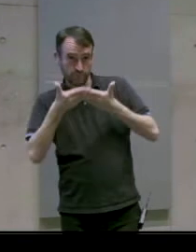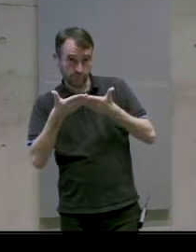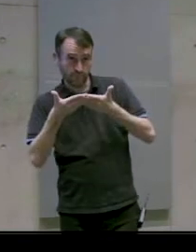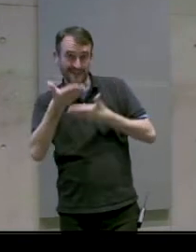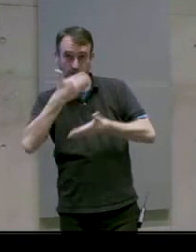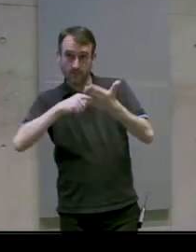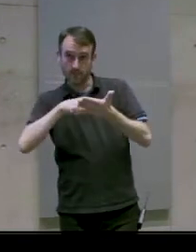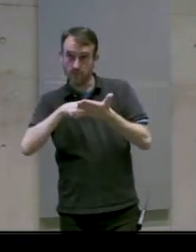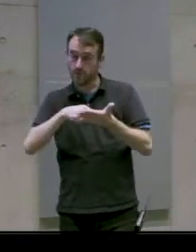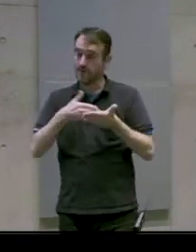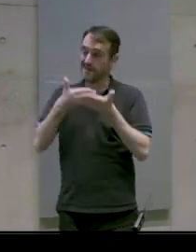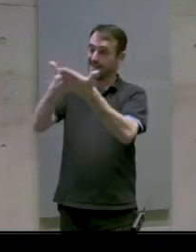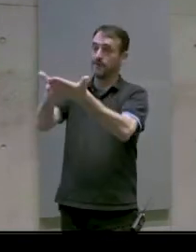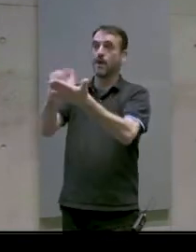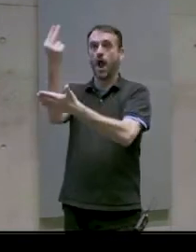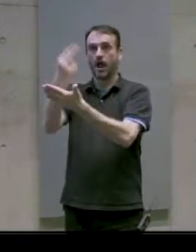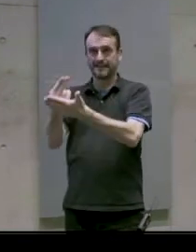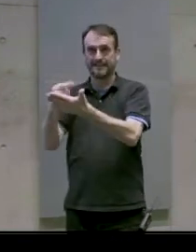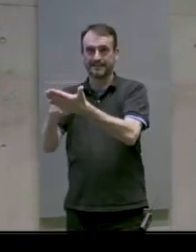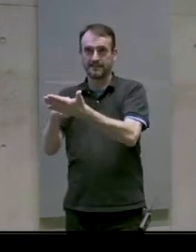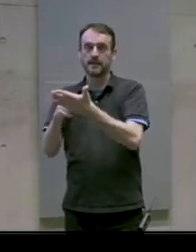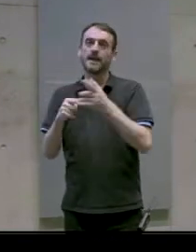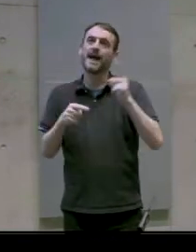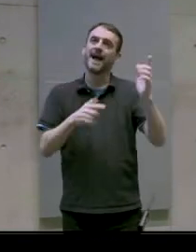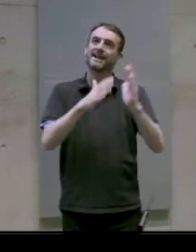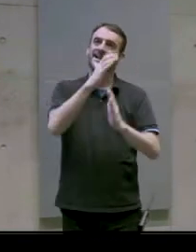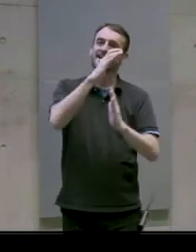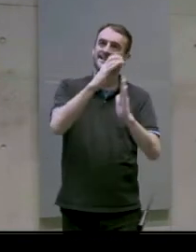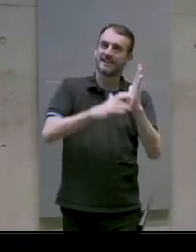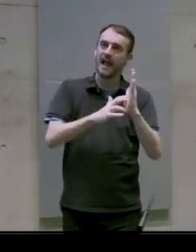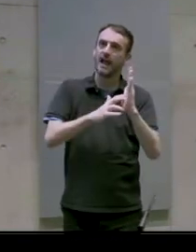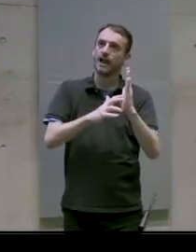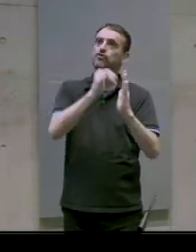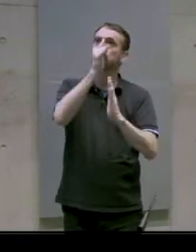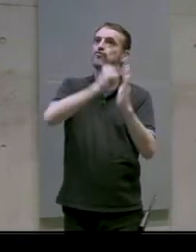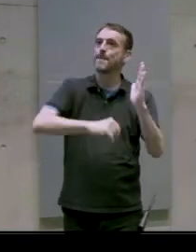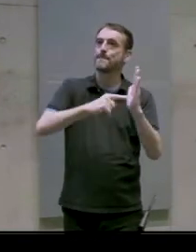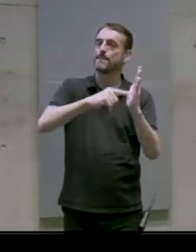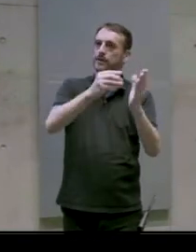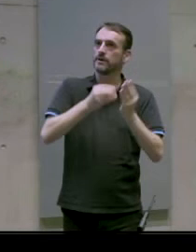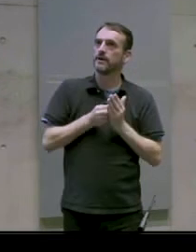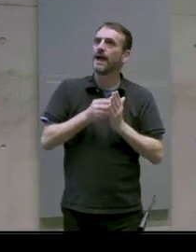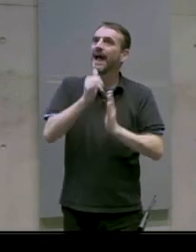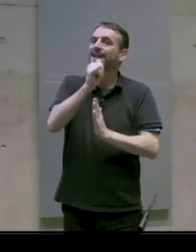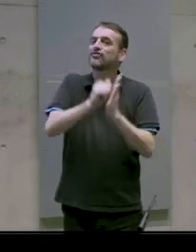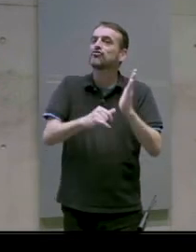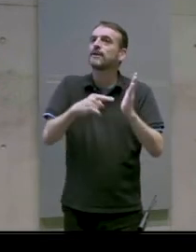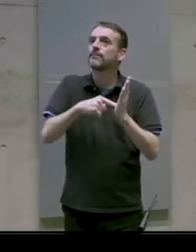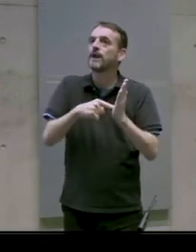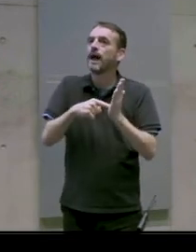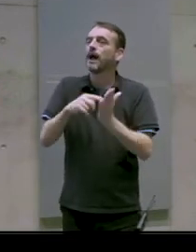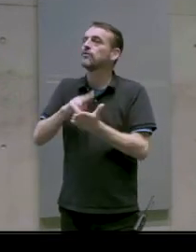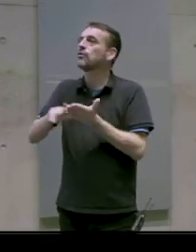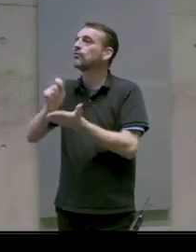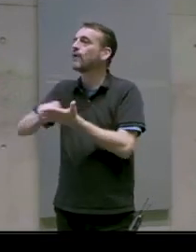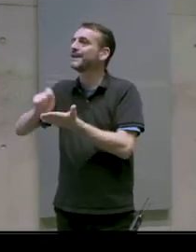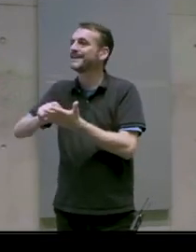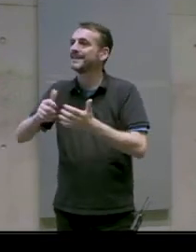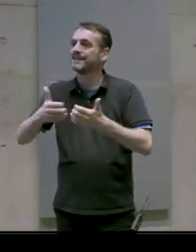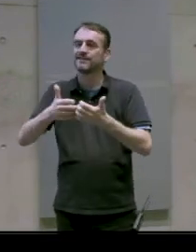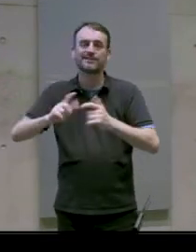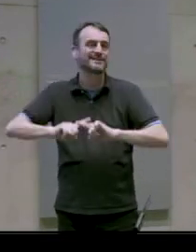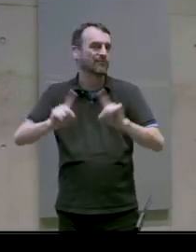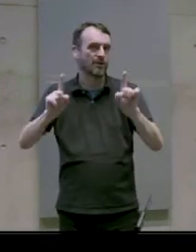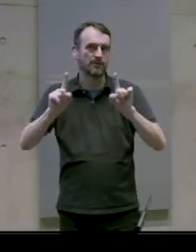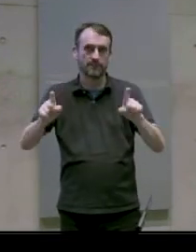and the text as a script, and not text be written. And a script is very different from writing. And